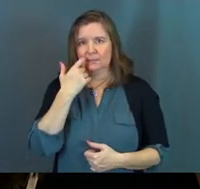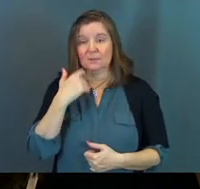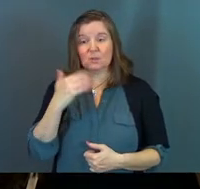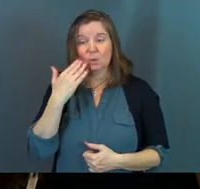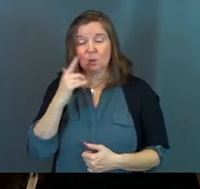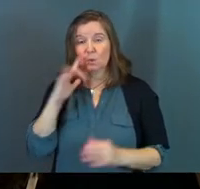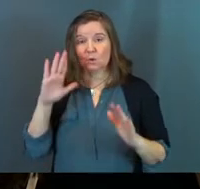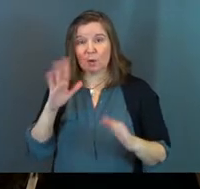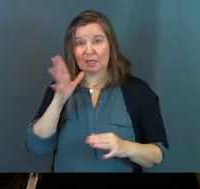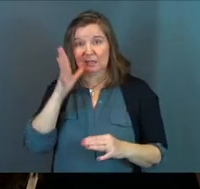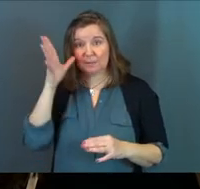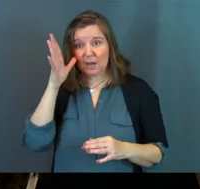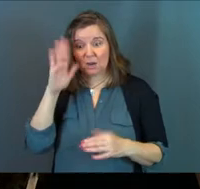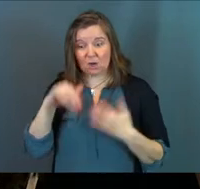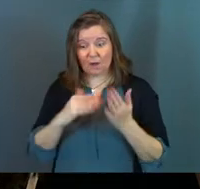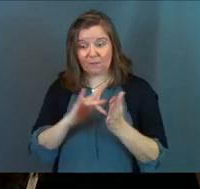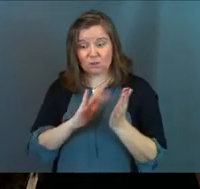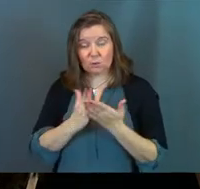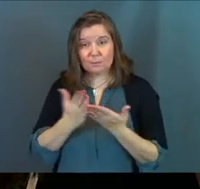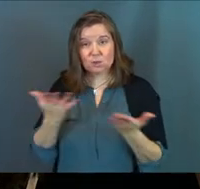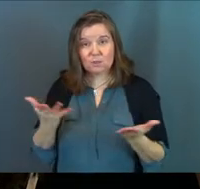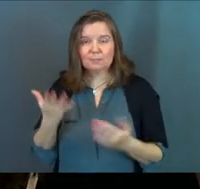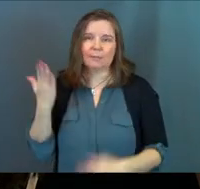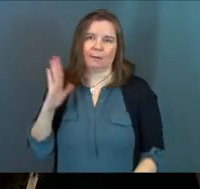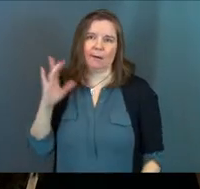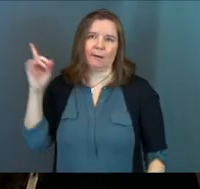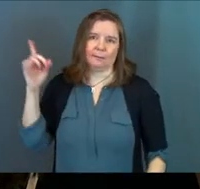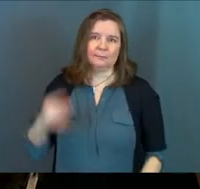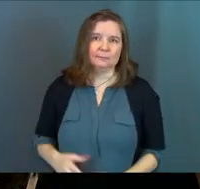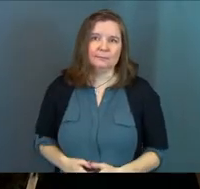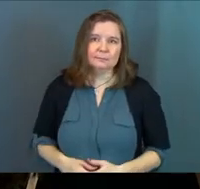Do you know who the greatest parent in all of Scripture is? God.